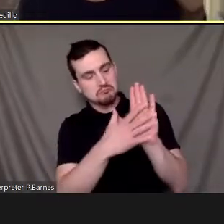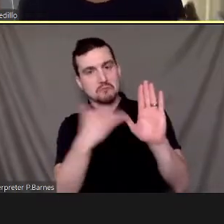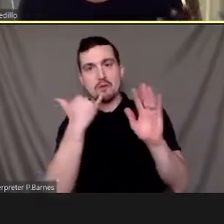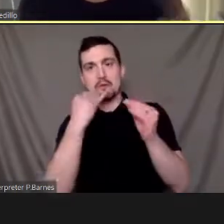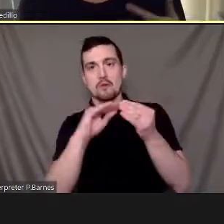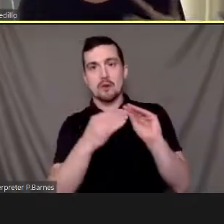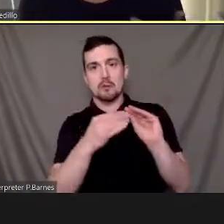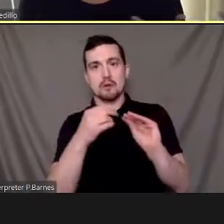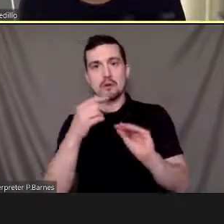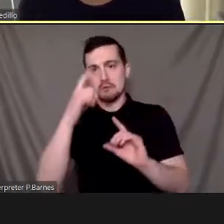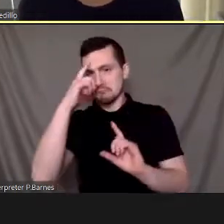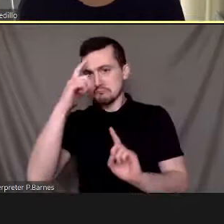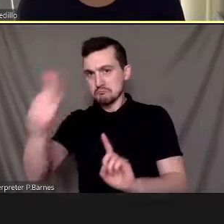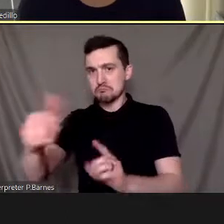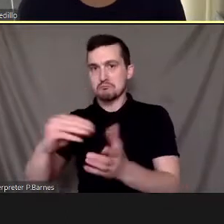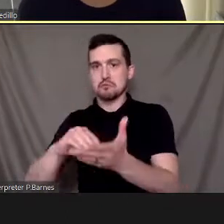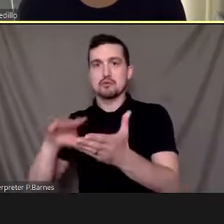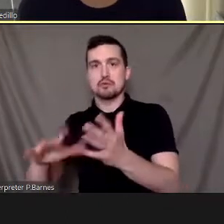And I add my own